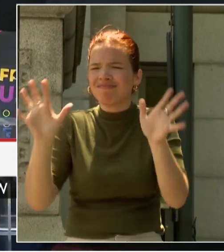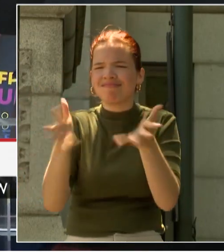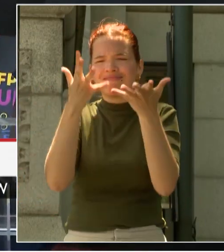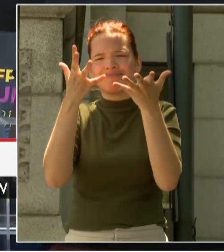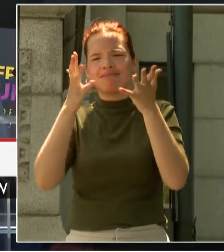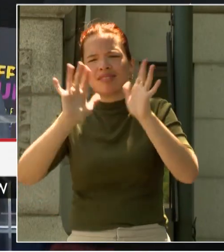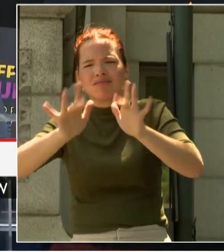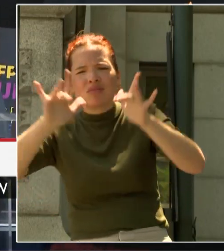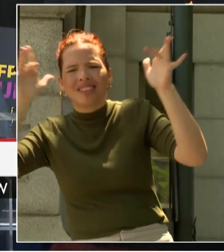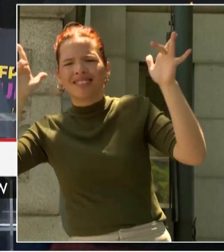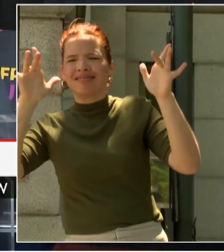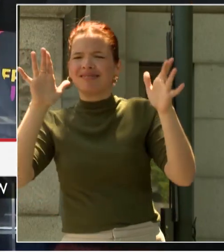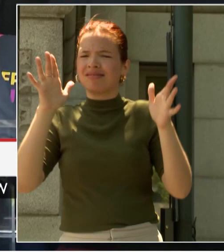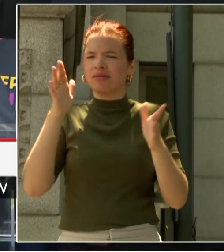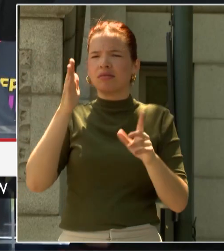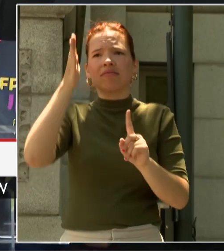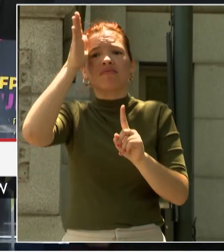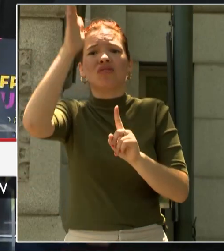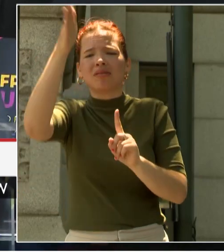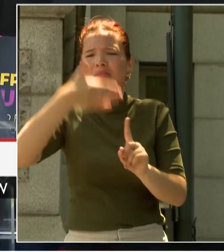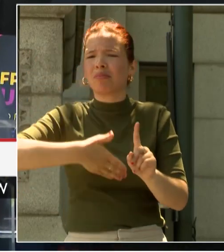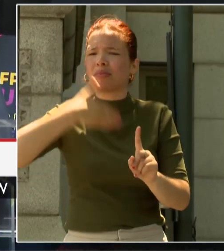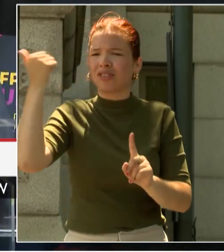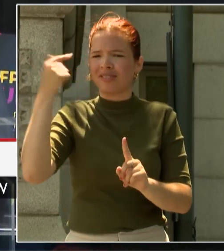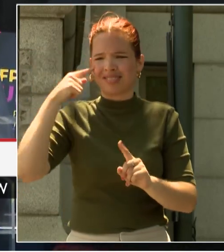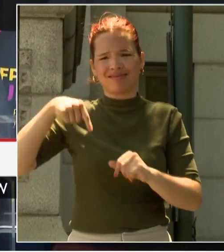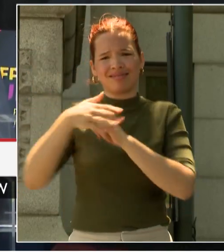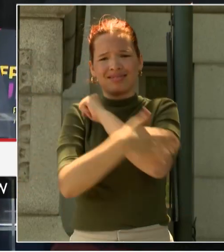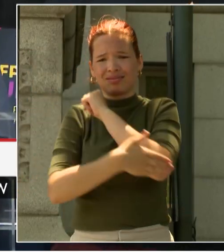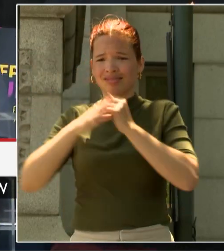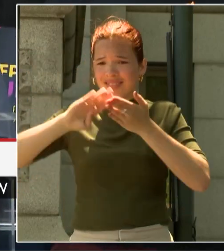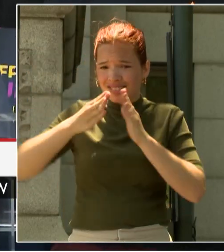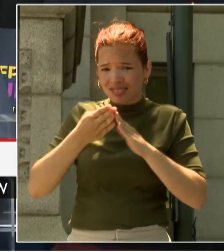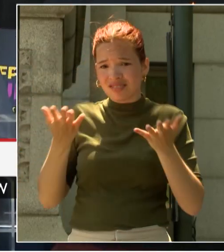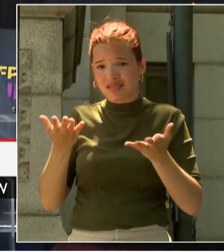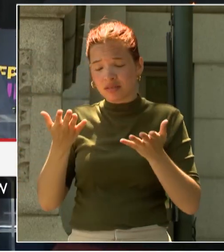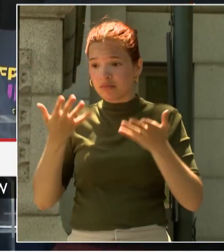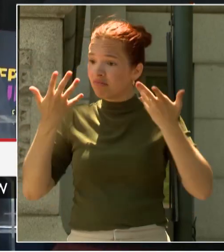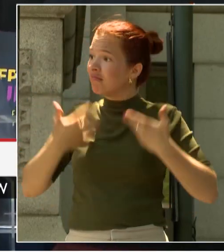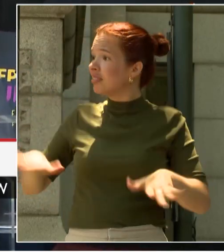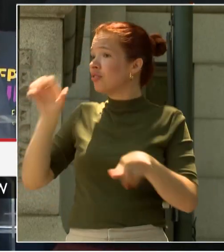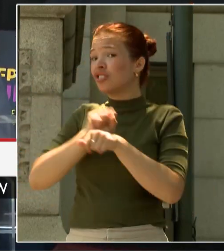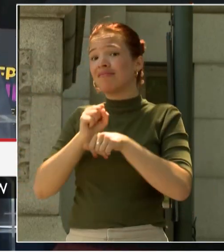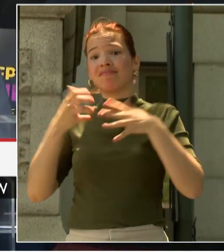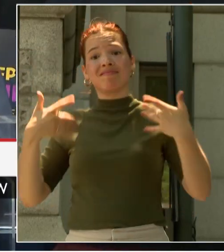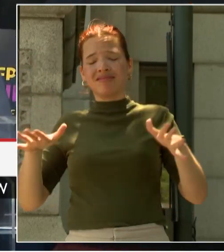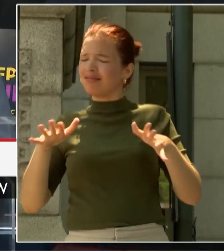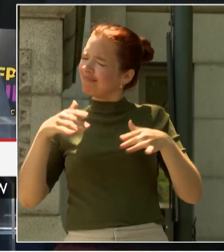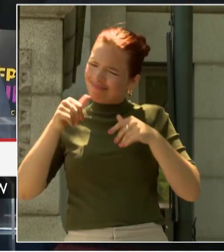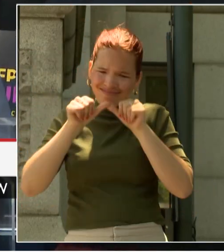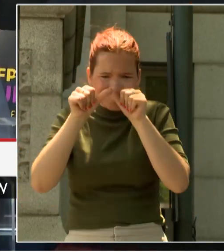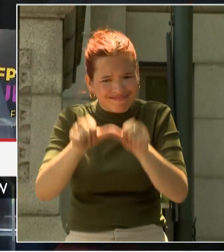and our city. And our work is far from complete. Even in a progressive city like ours,